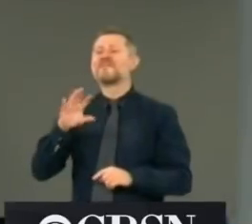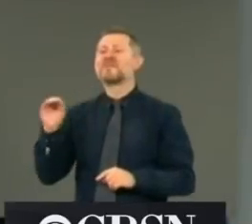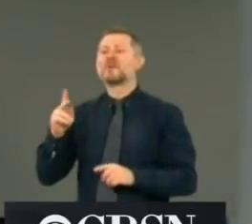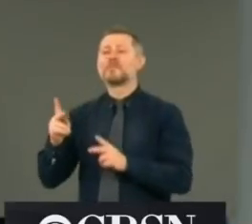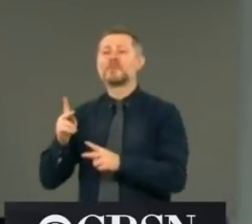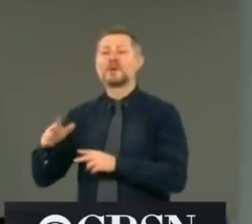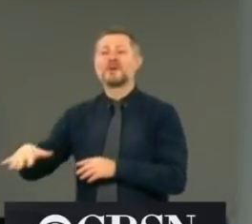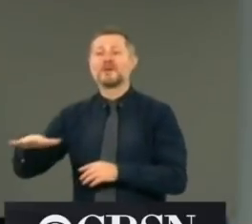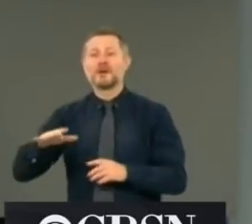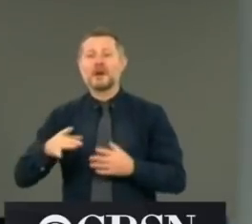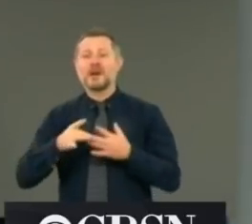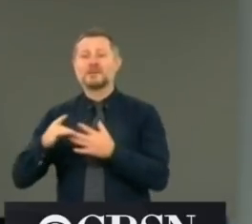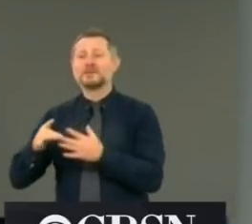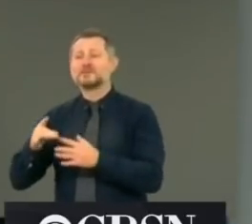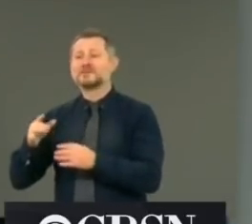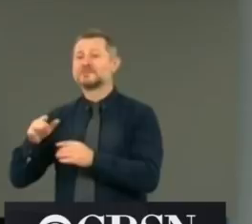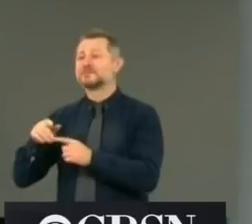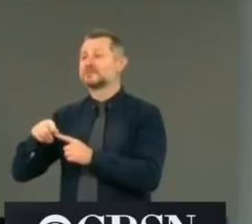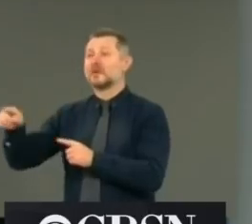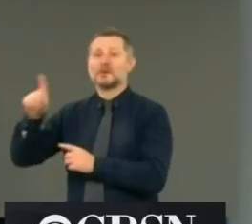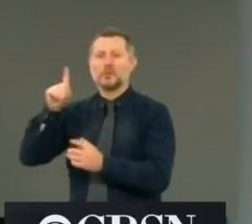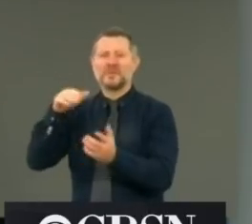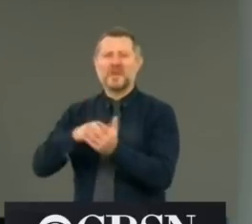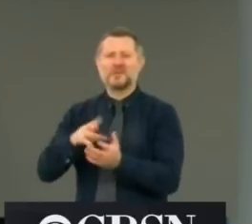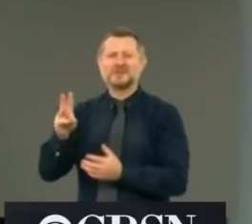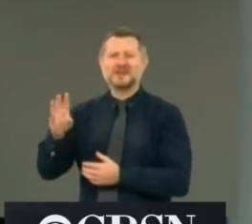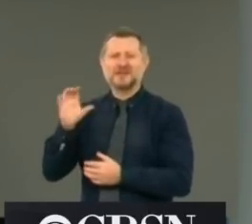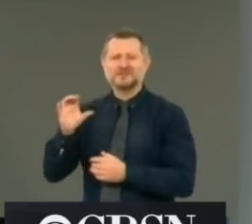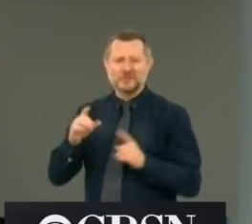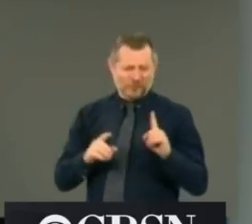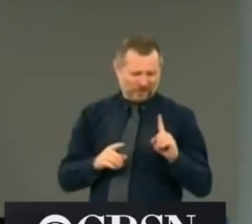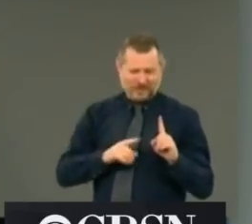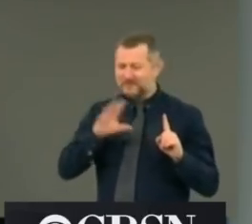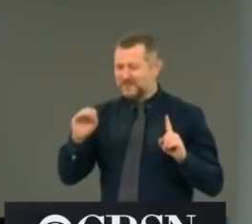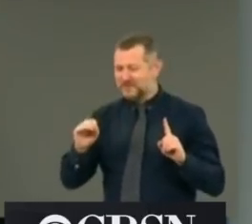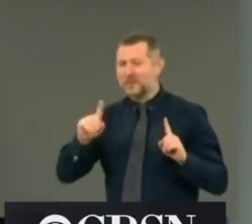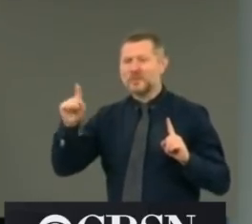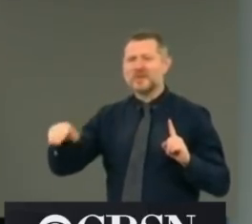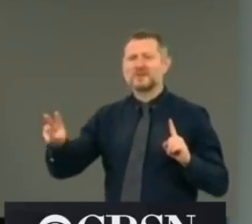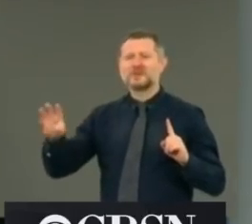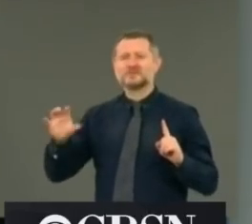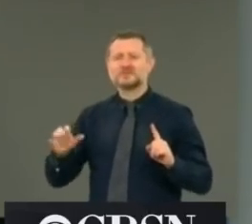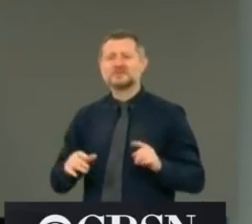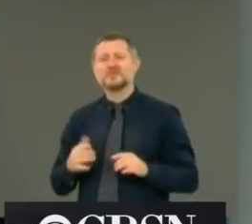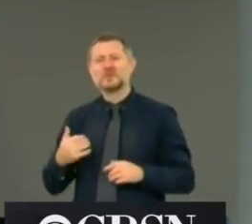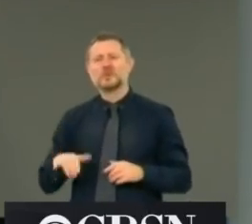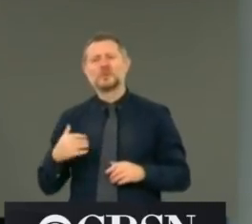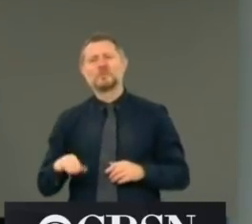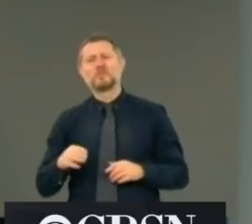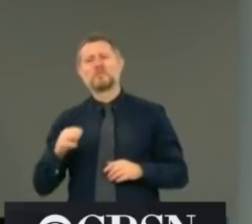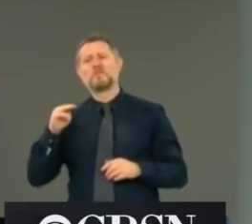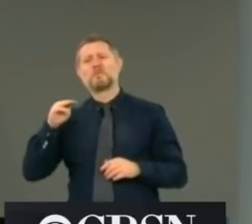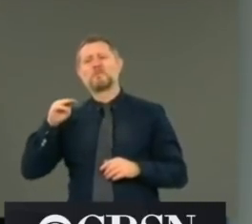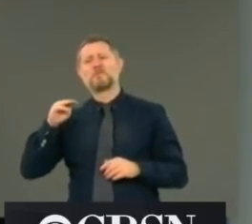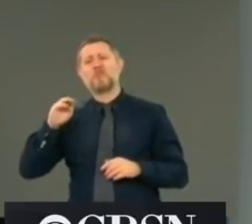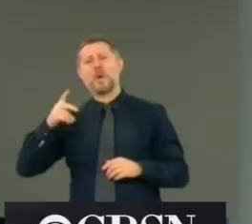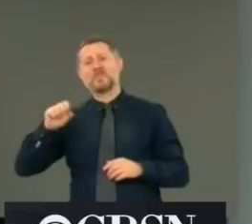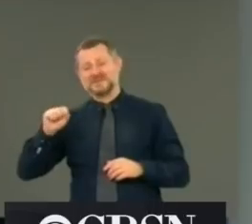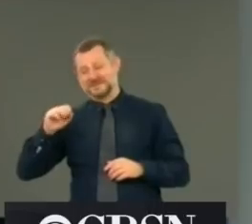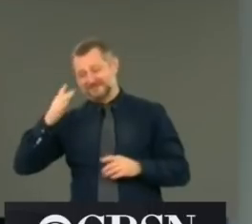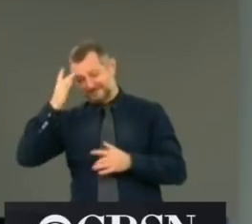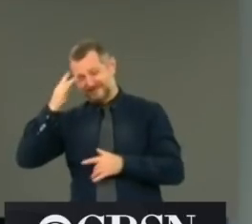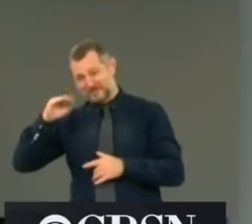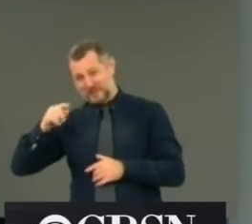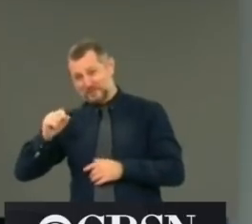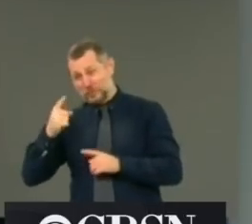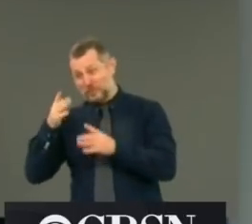Of H1N1. We had a mumps outbreak once, one person, 120 cases. And from those 120 cases,